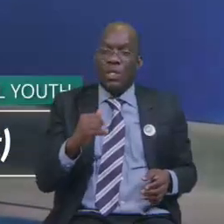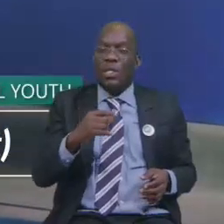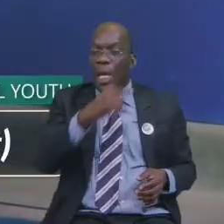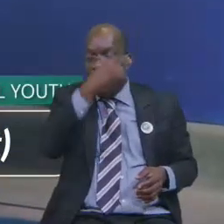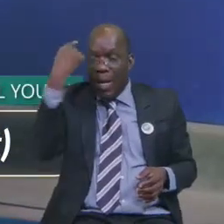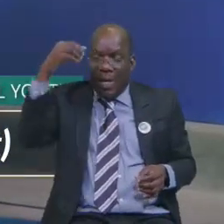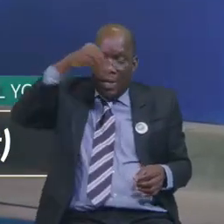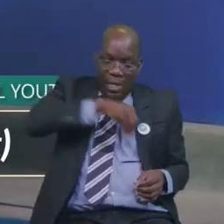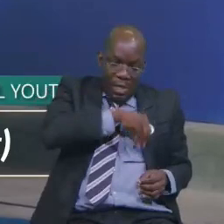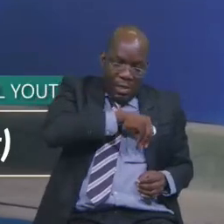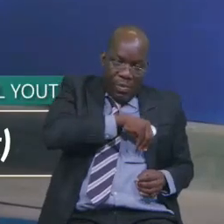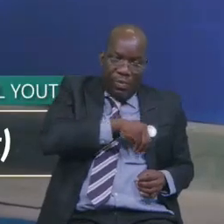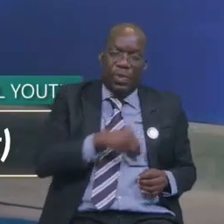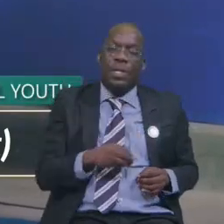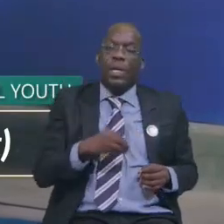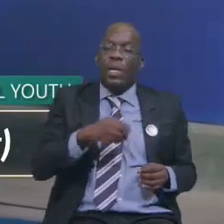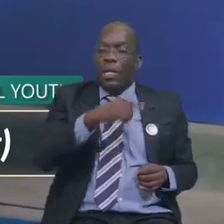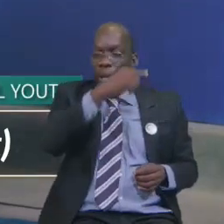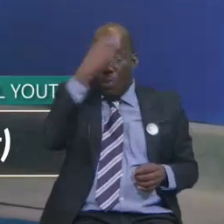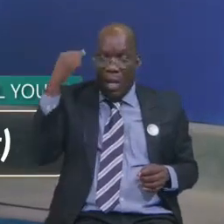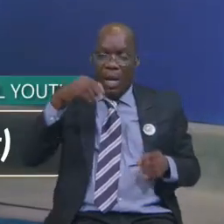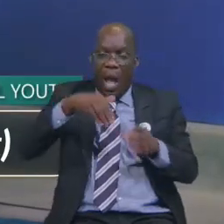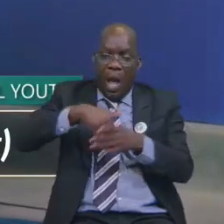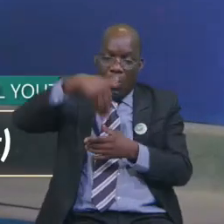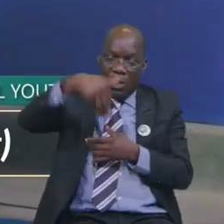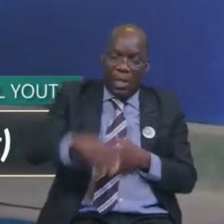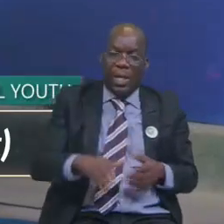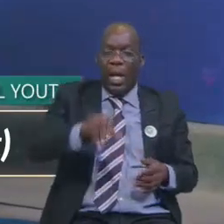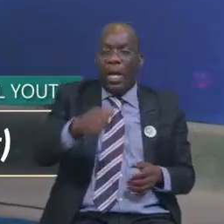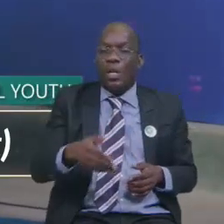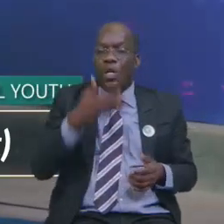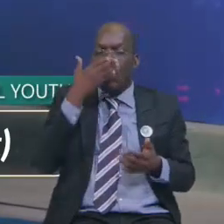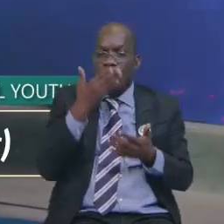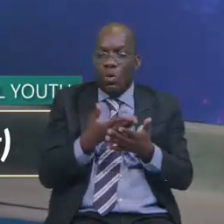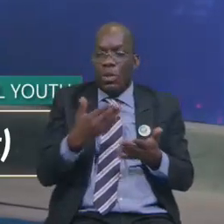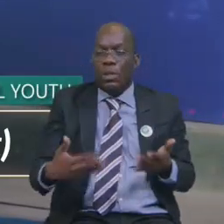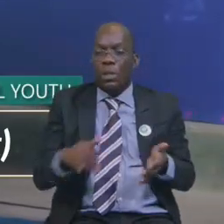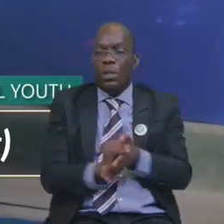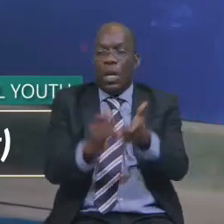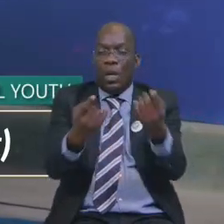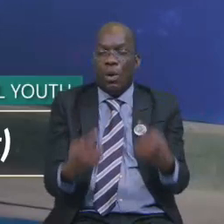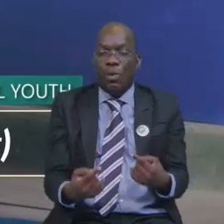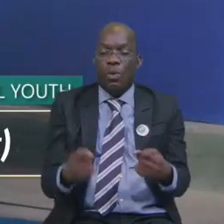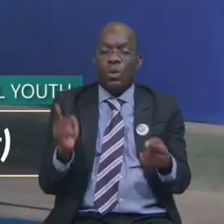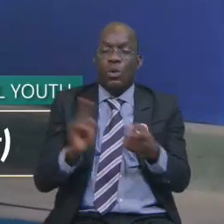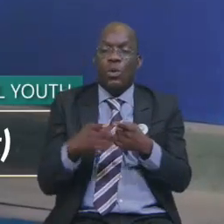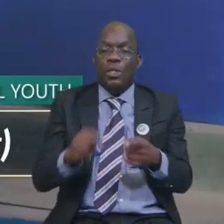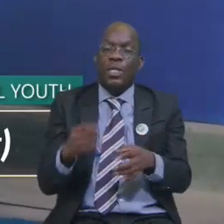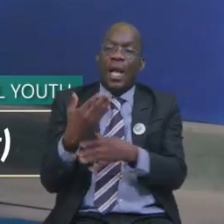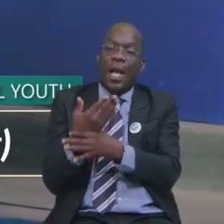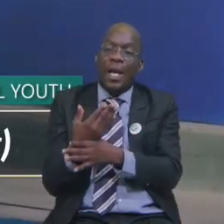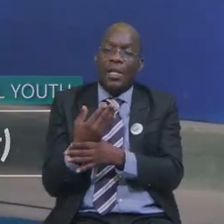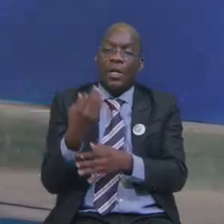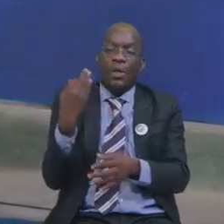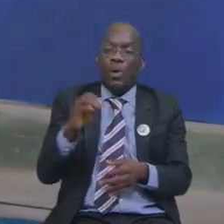inside, black on the outside, any good thing that comes to the hand of a